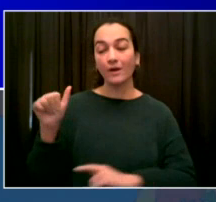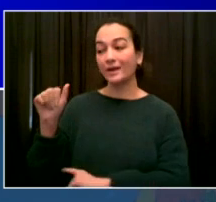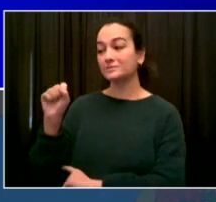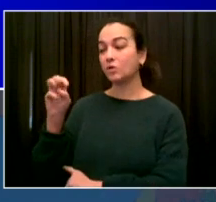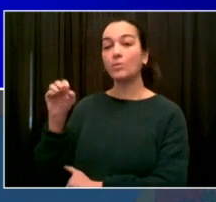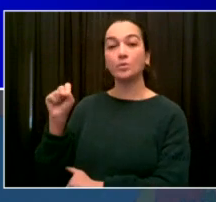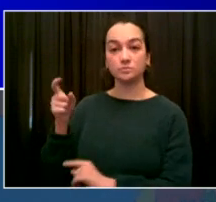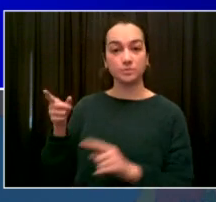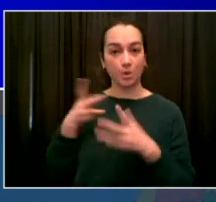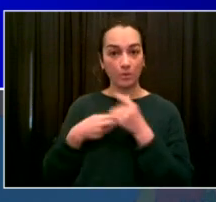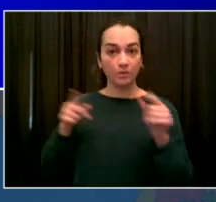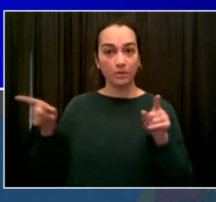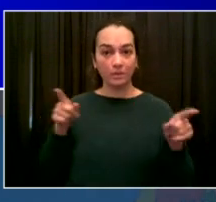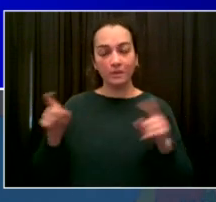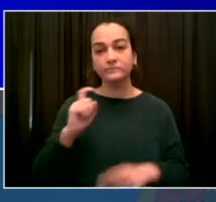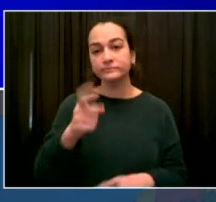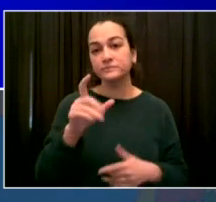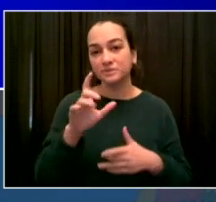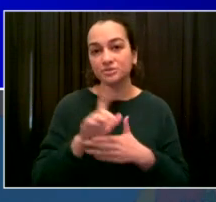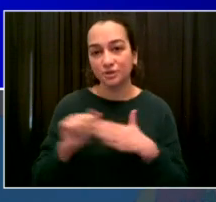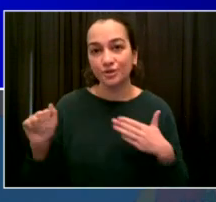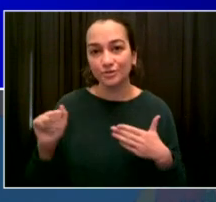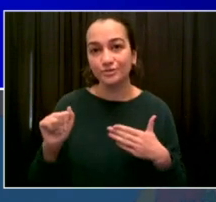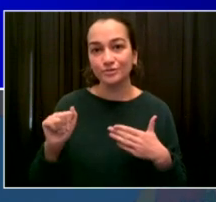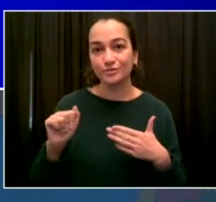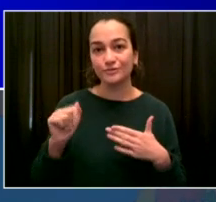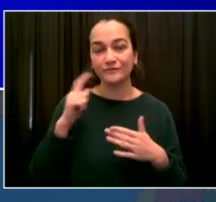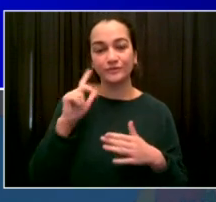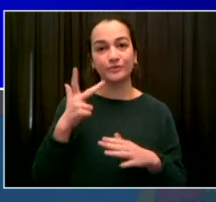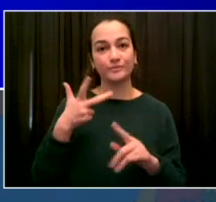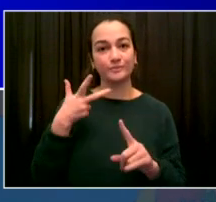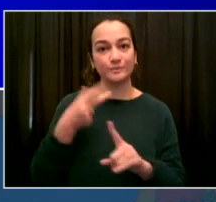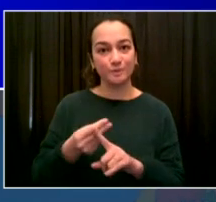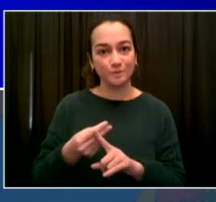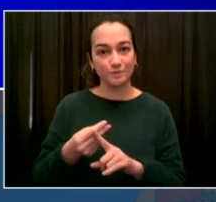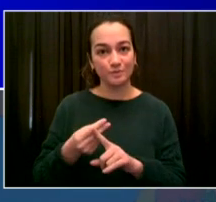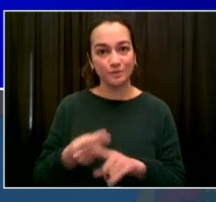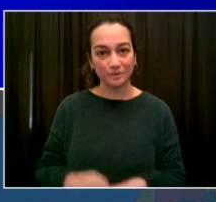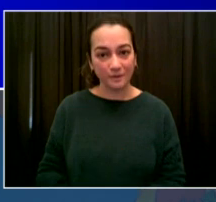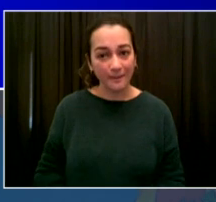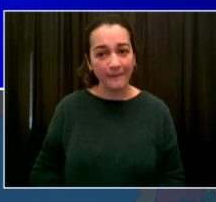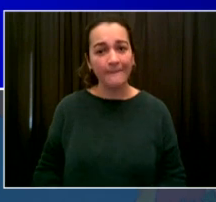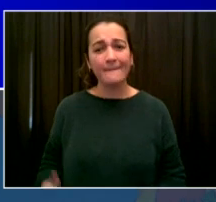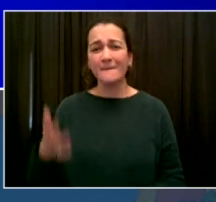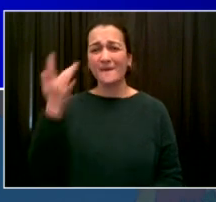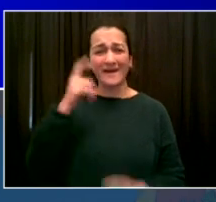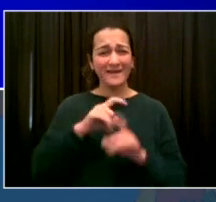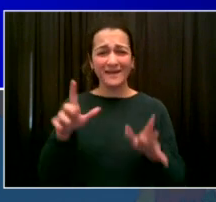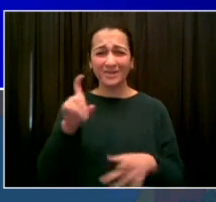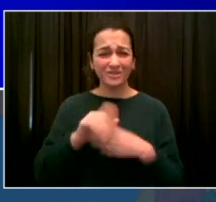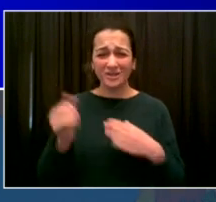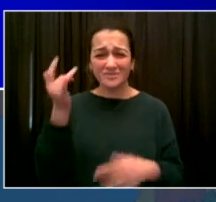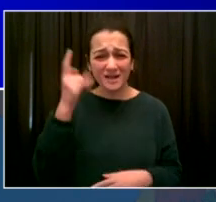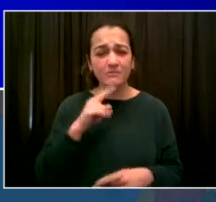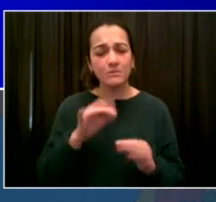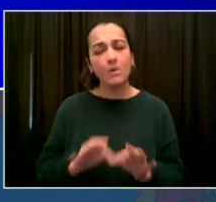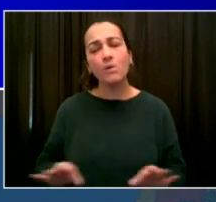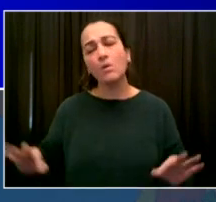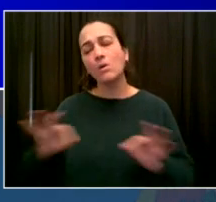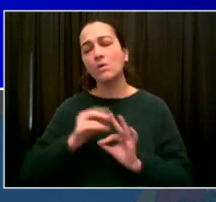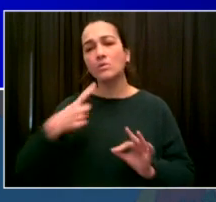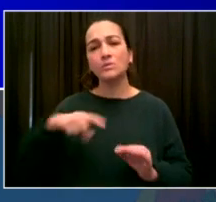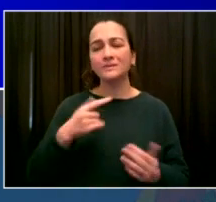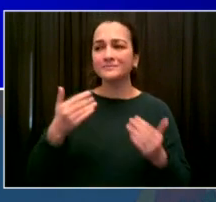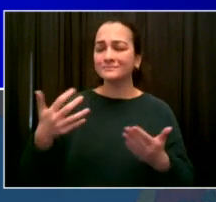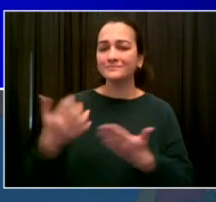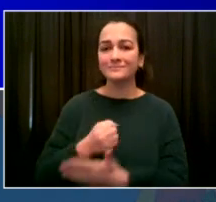been abundantly clear about that. So that's the key. Get vaccinated, get your kids vaccinated, get that booster. But of course, testing is another part of